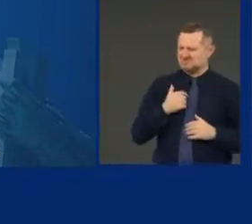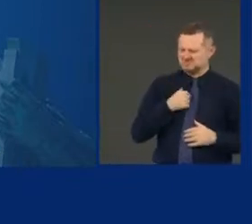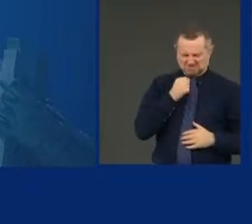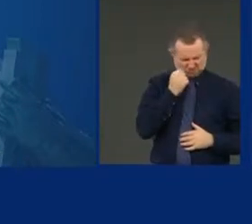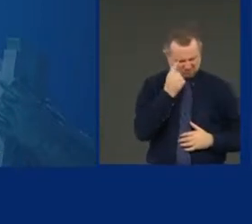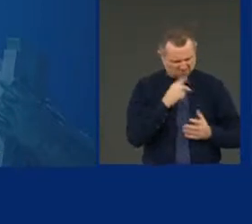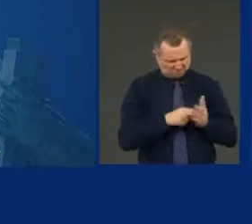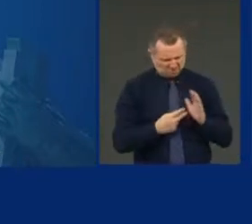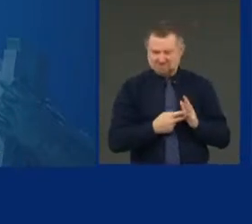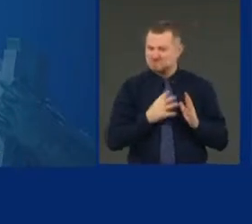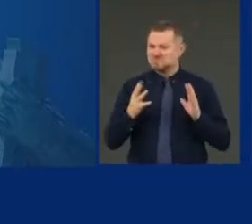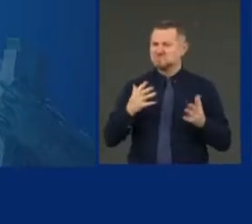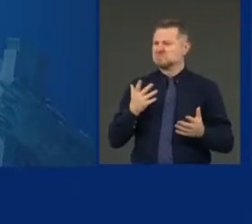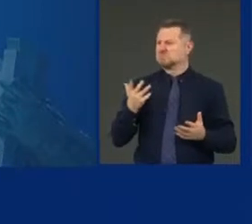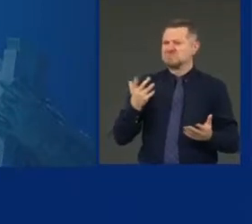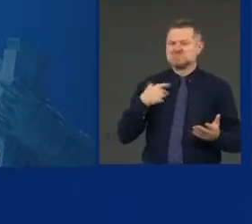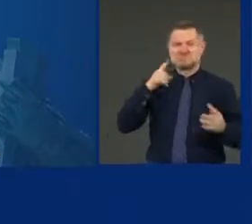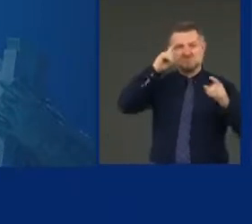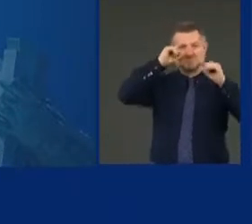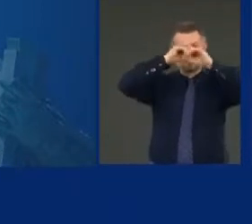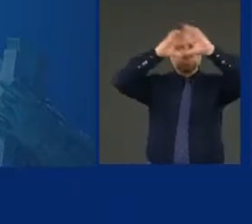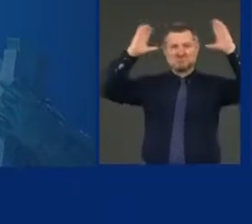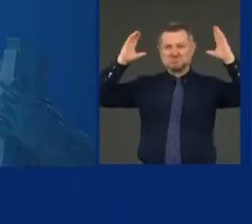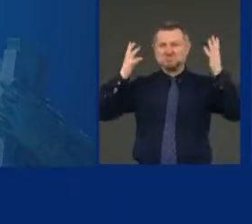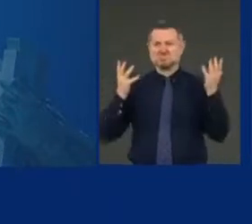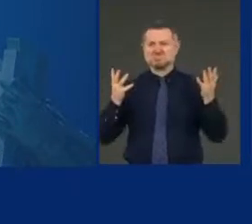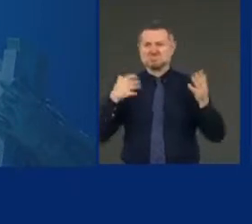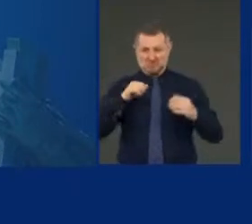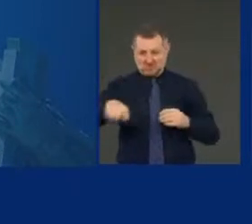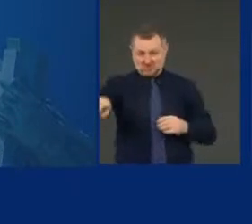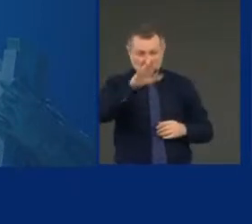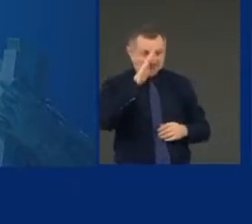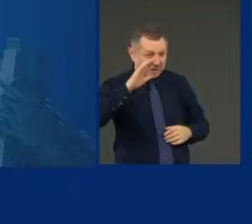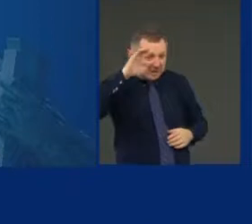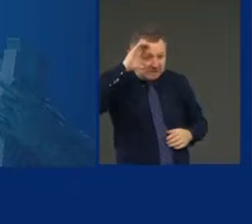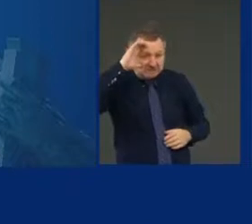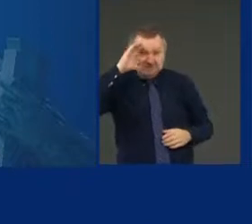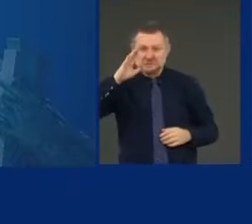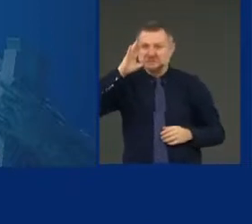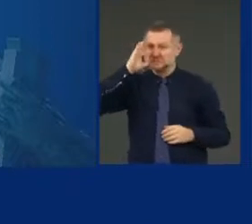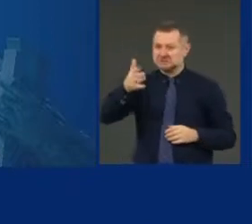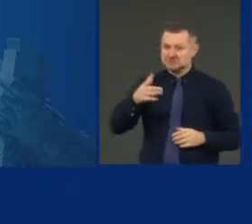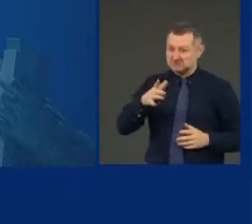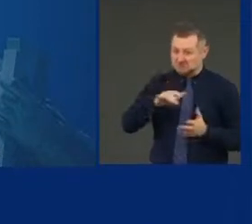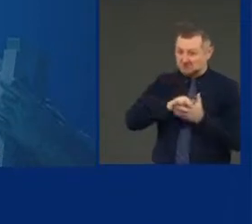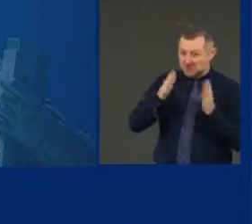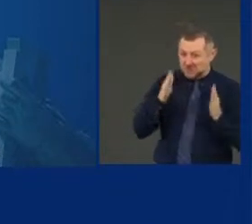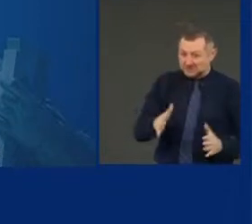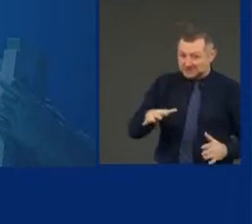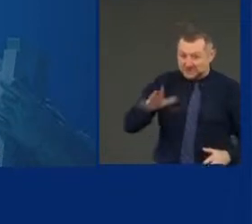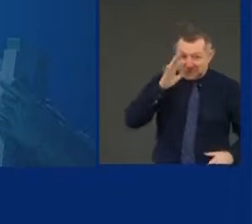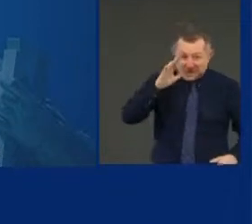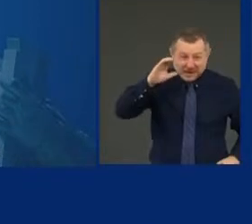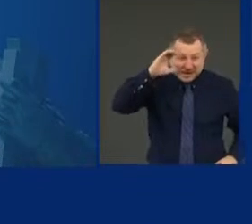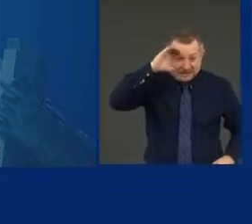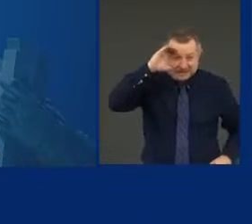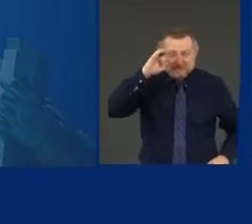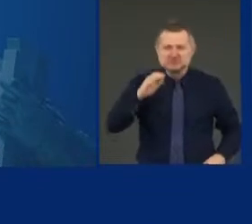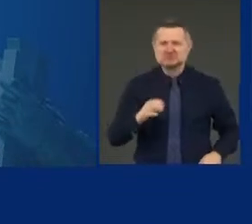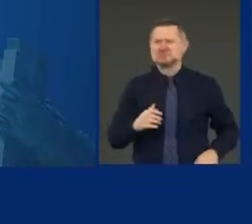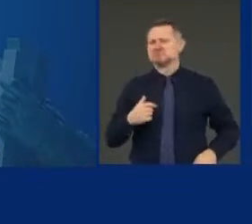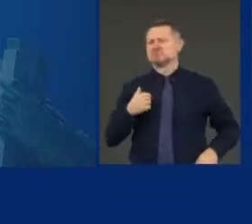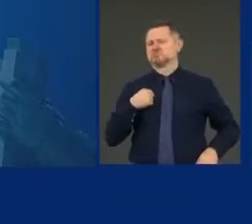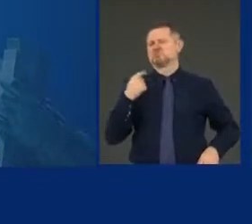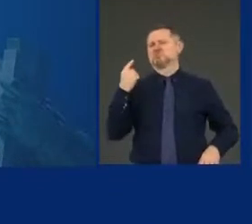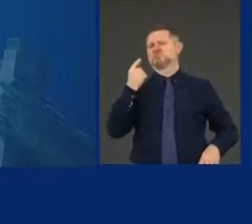it. Would people listen? Would New Yorkers listen? Which takes the question of people to